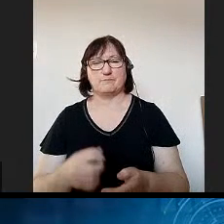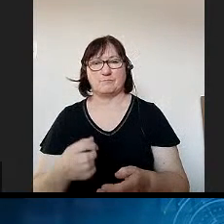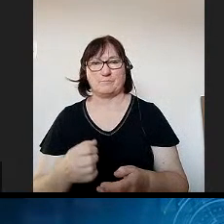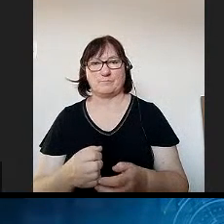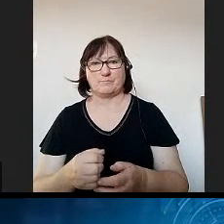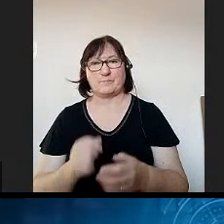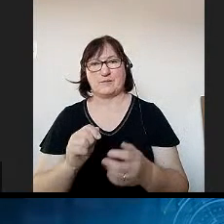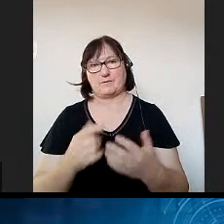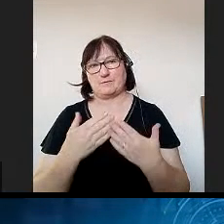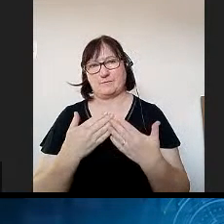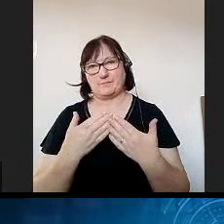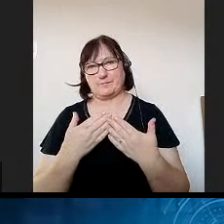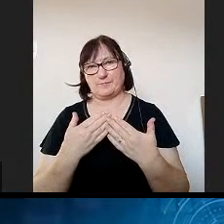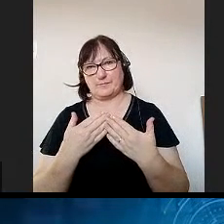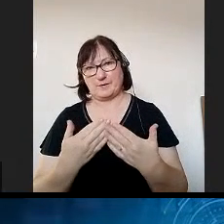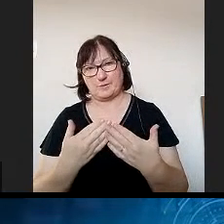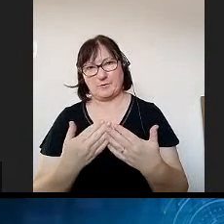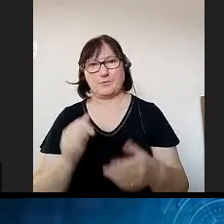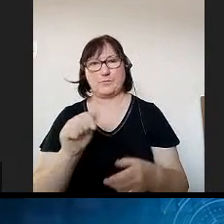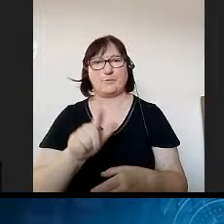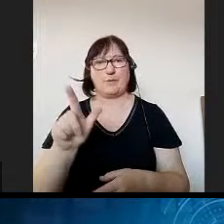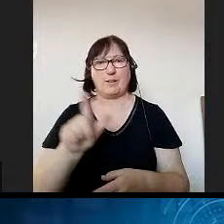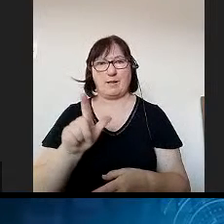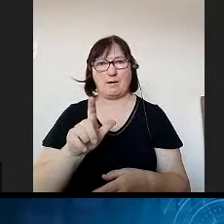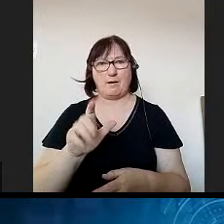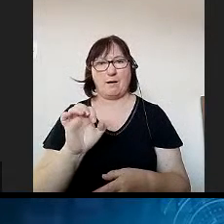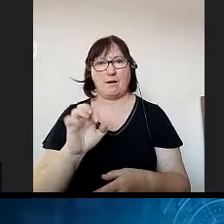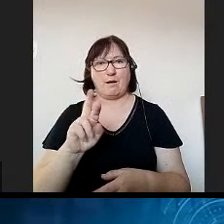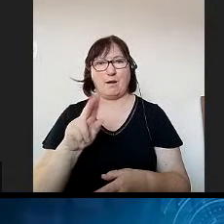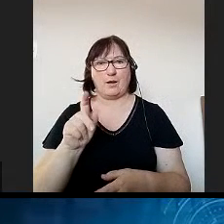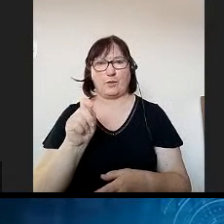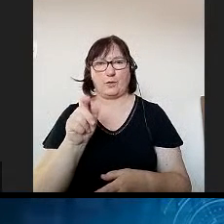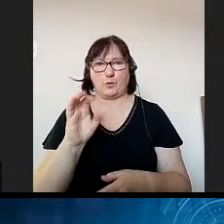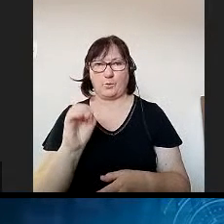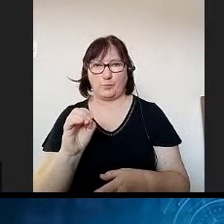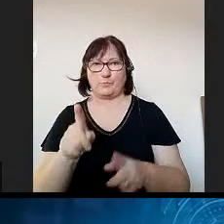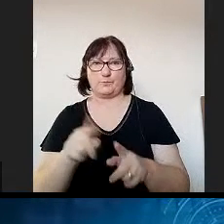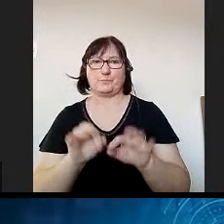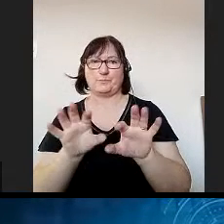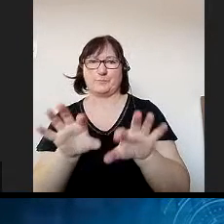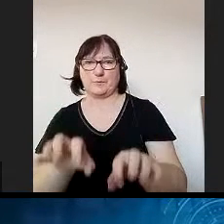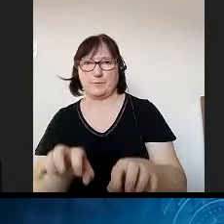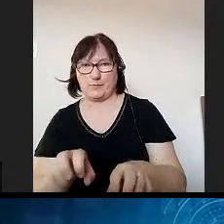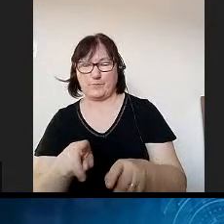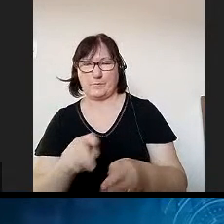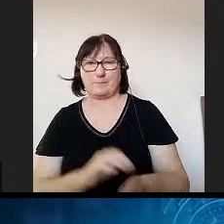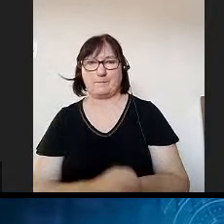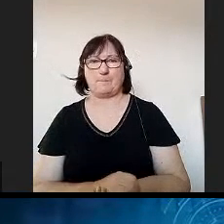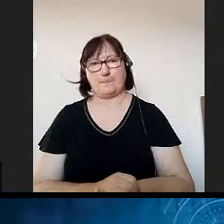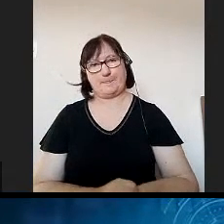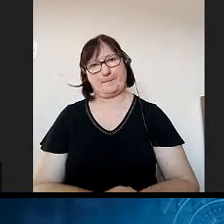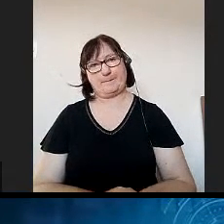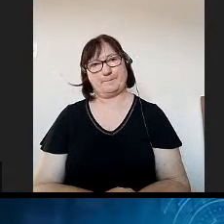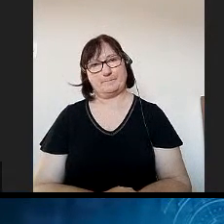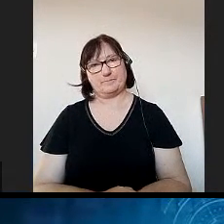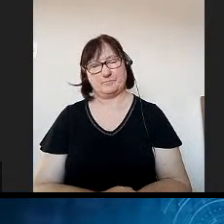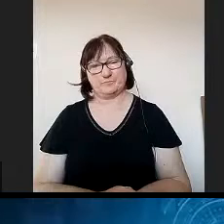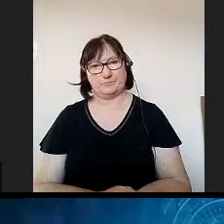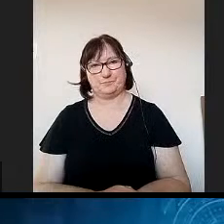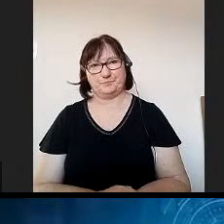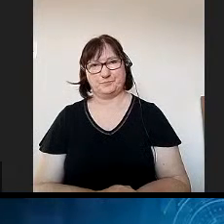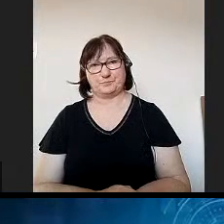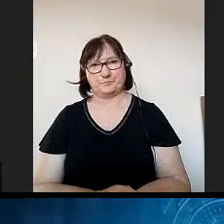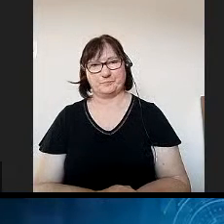much. Lerato, you can take the floor. Lerato will be on audio. Unfortunately, you won't be on camera, but the floor is